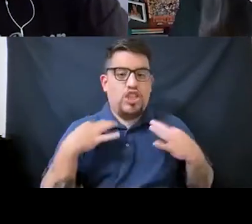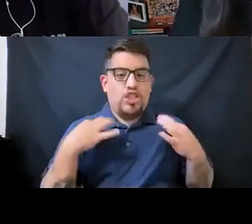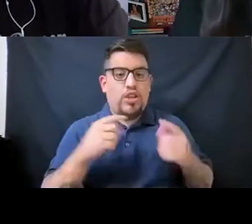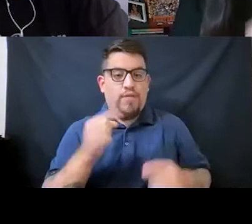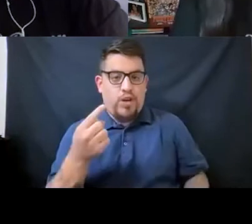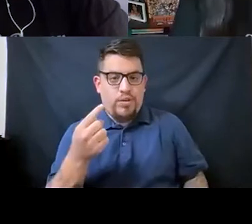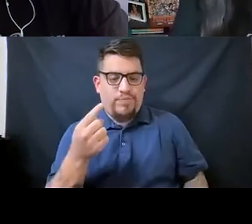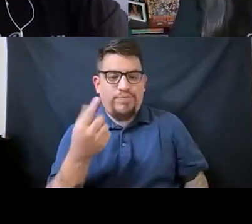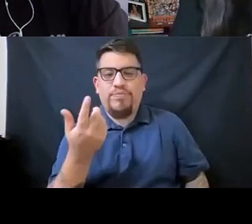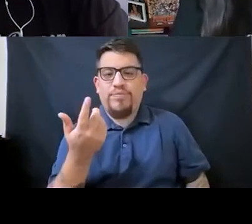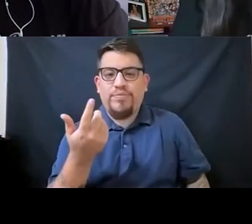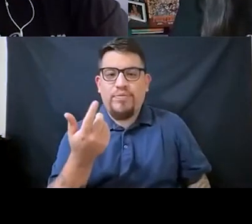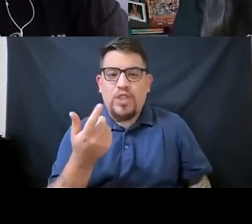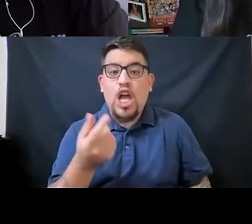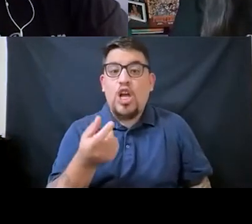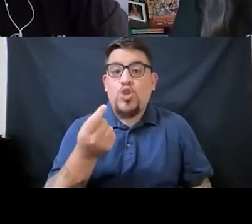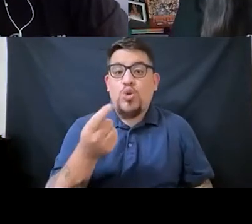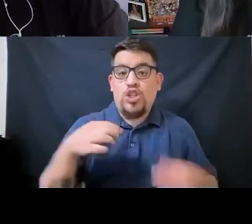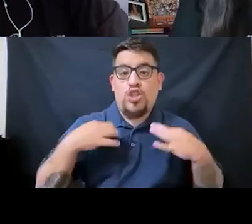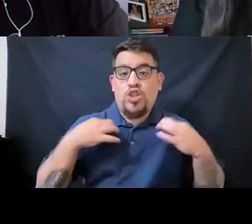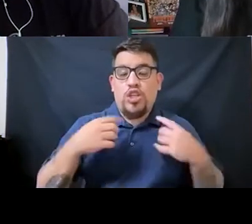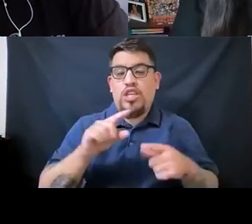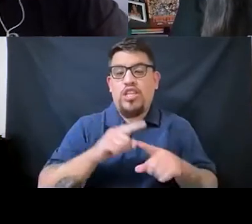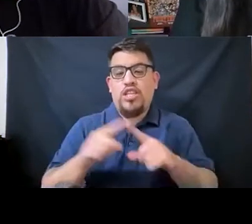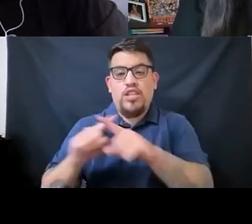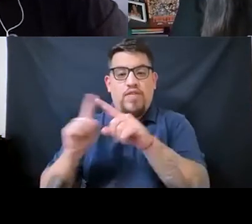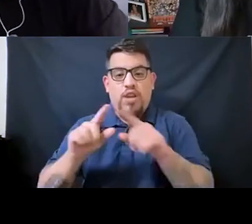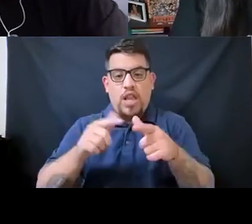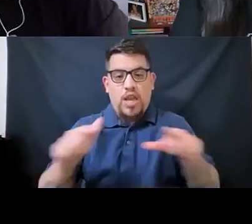other people. Are y'all gonna do the t-shirts in other languages too?